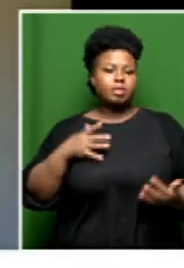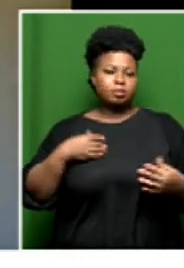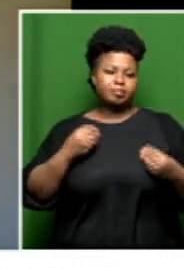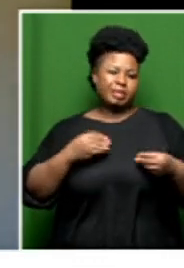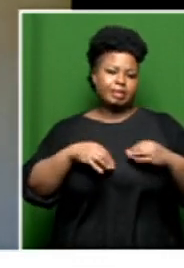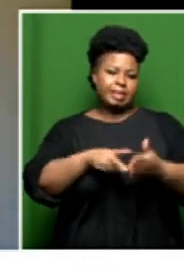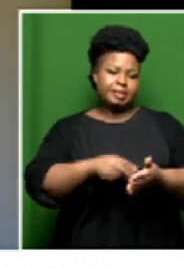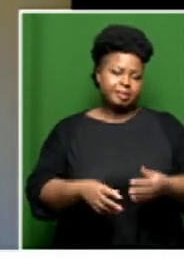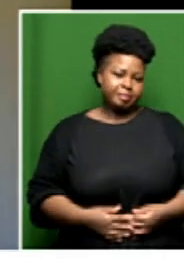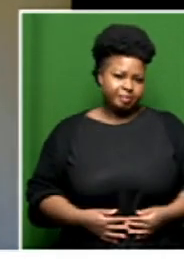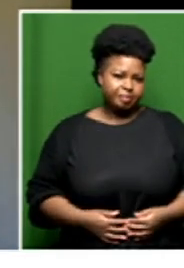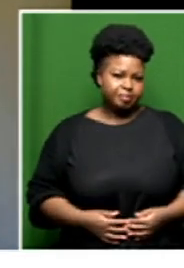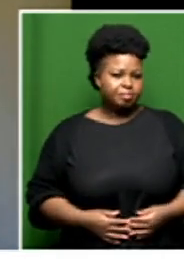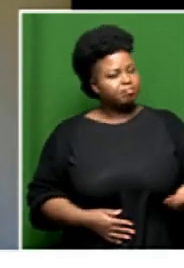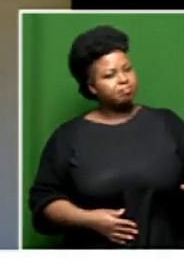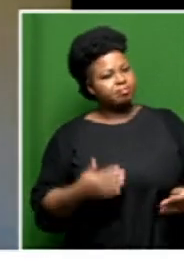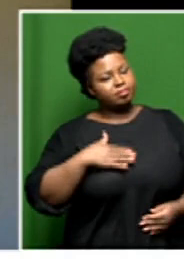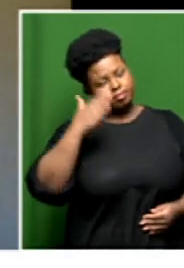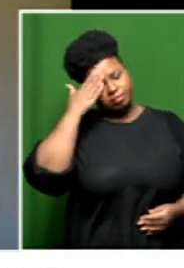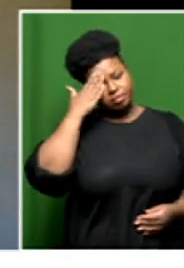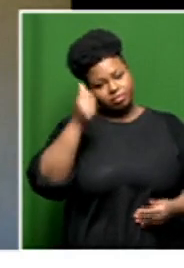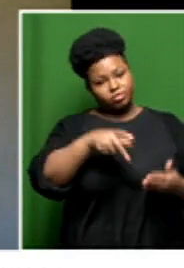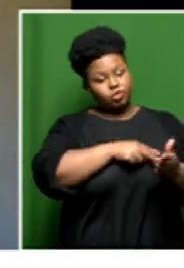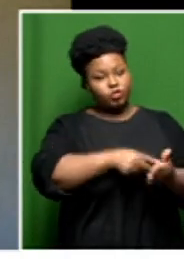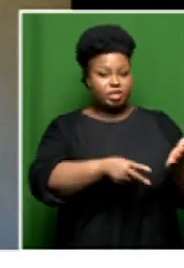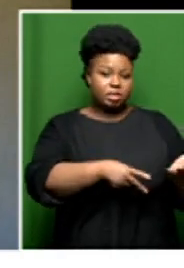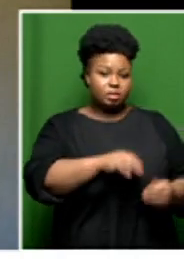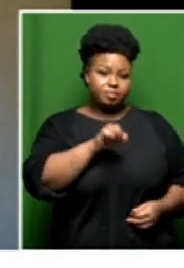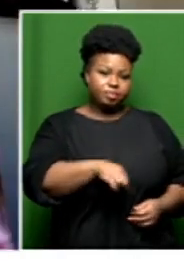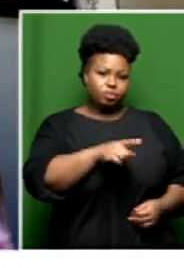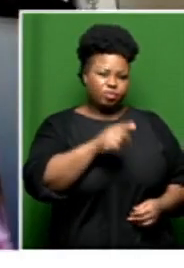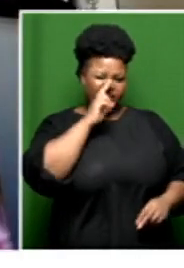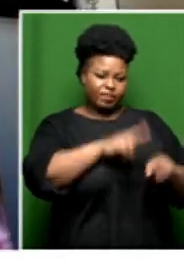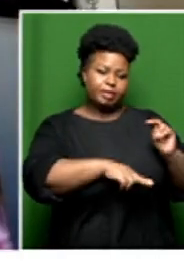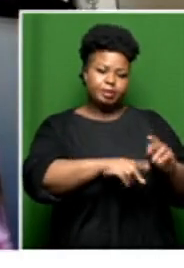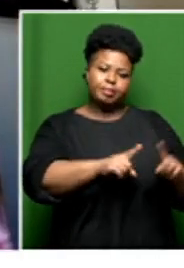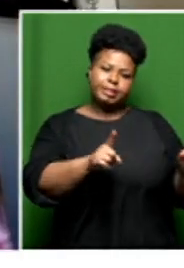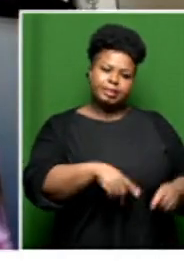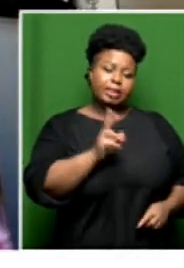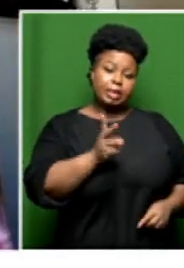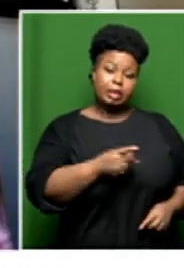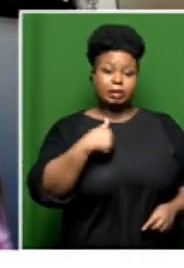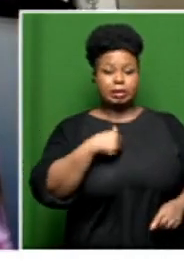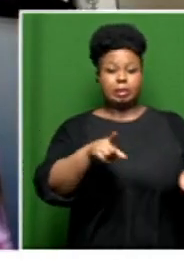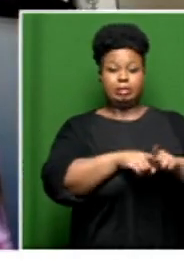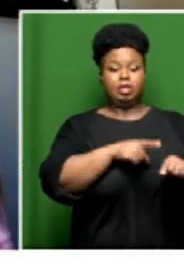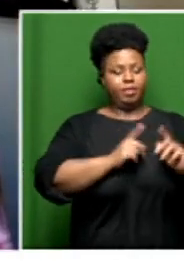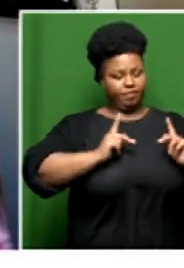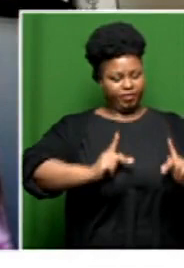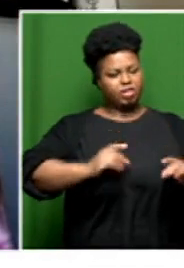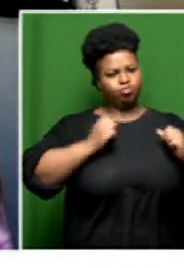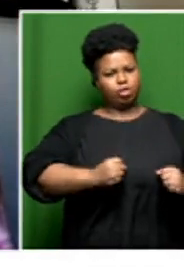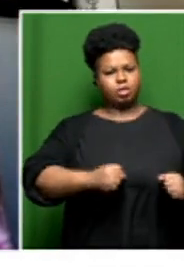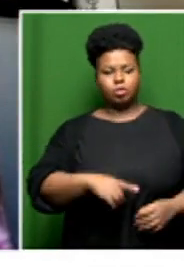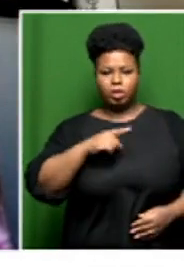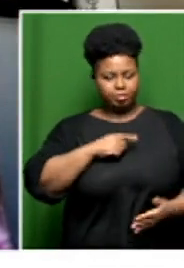dance. And Shanny, I know that dancing, you know, in as much as you guys are having fun, but it takes a great deal of physical strength. I